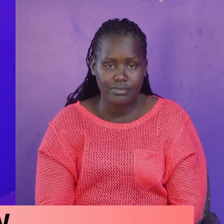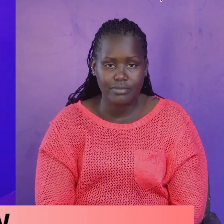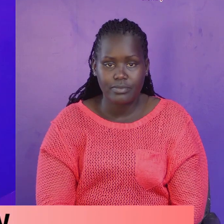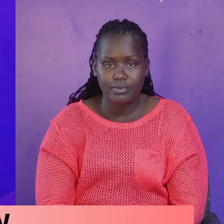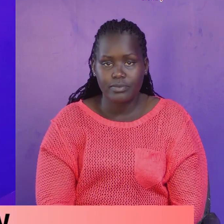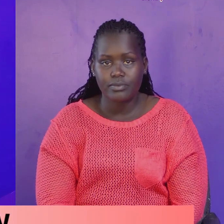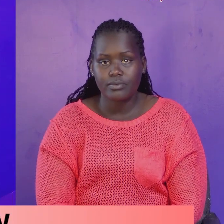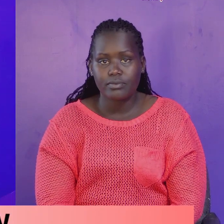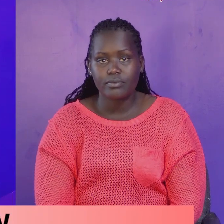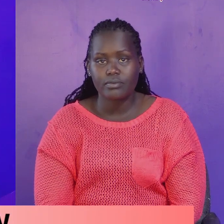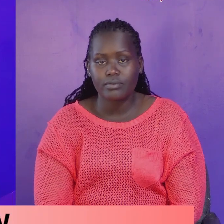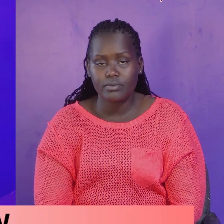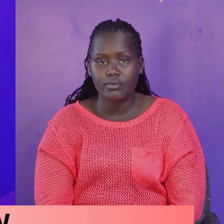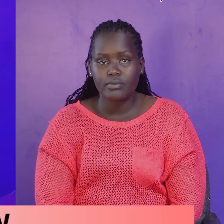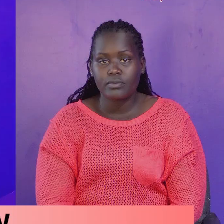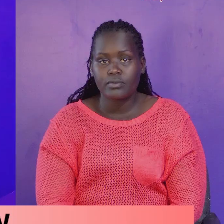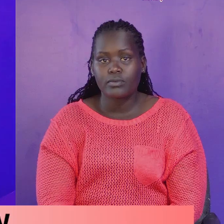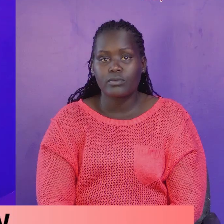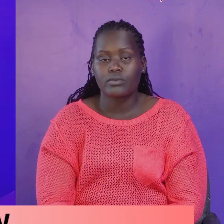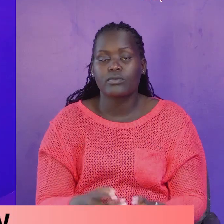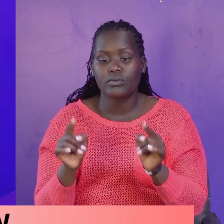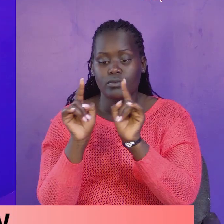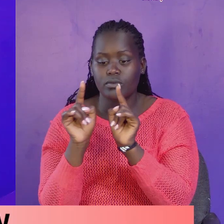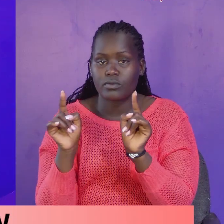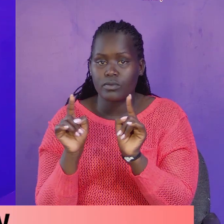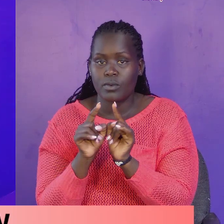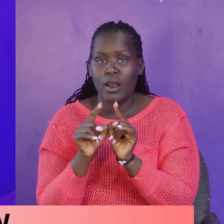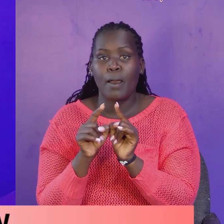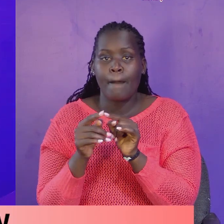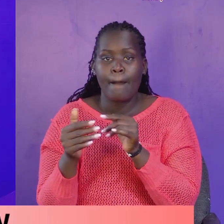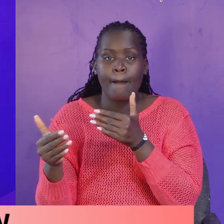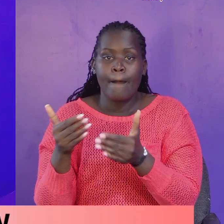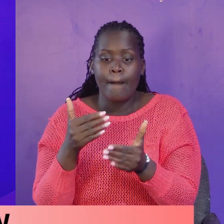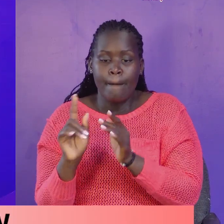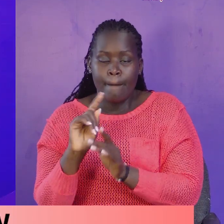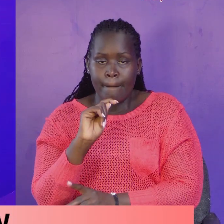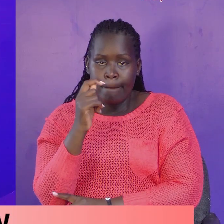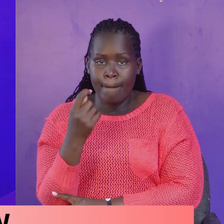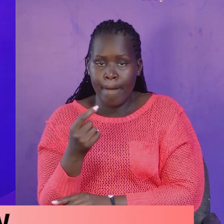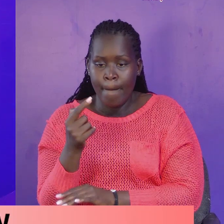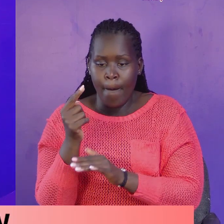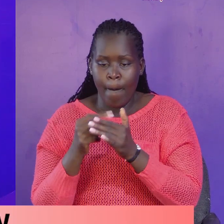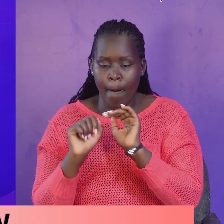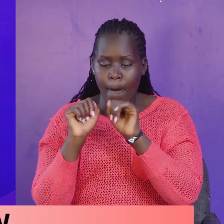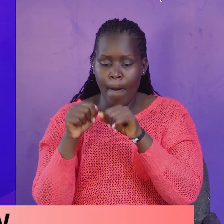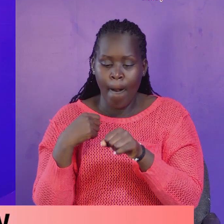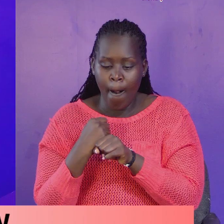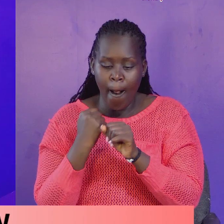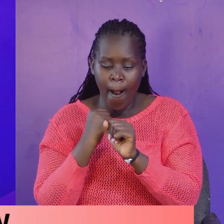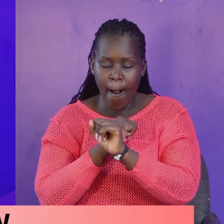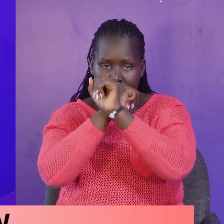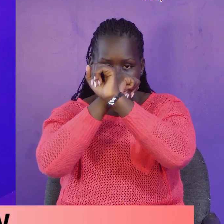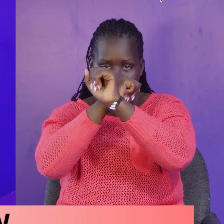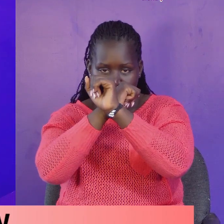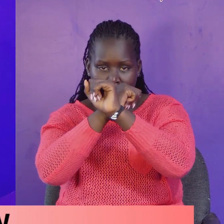Okay, Kenya will not survive in these hands. And maybe Kenya, what they should do is just to prevent